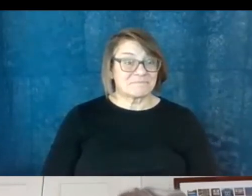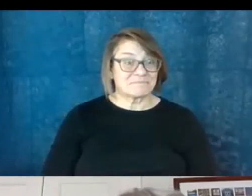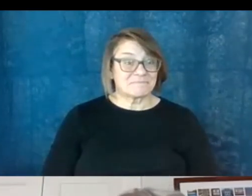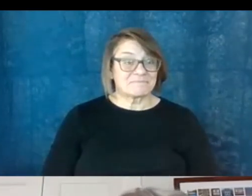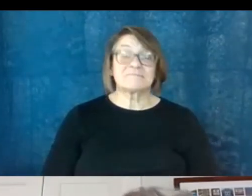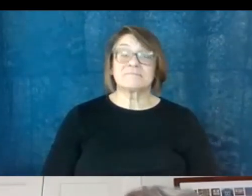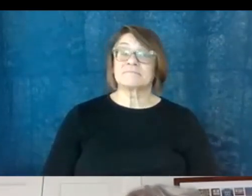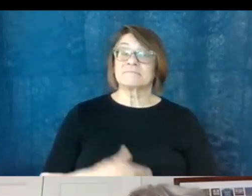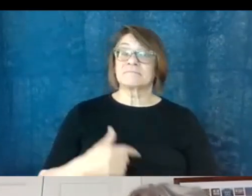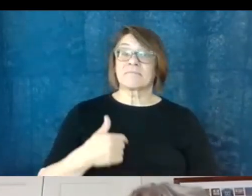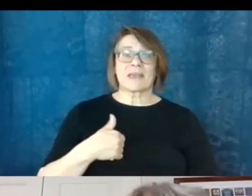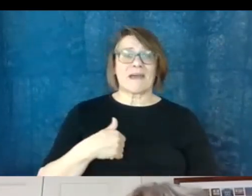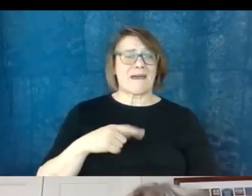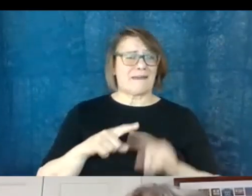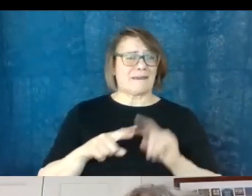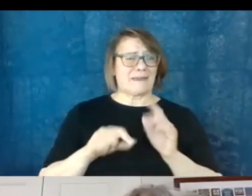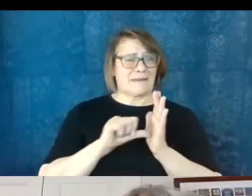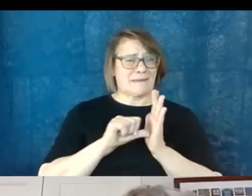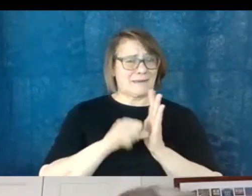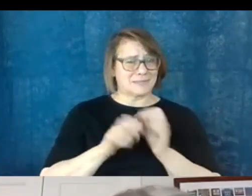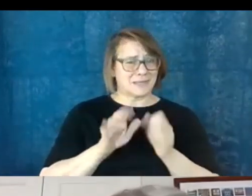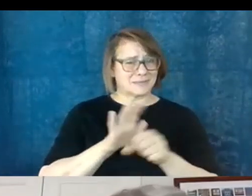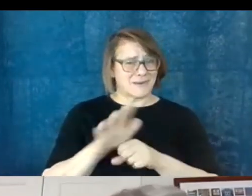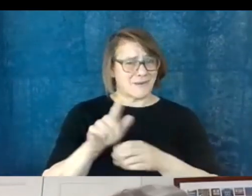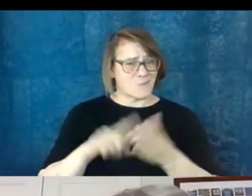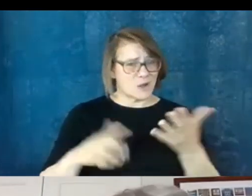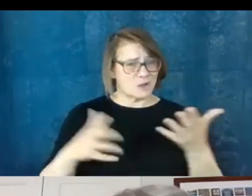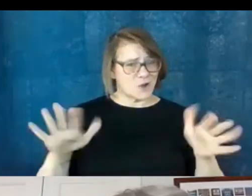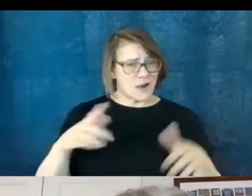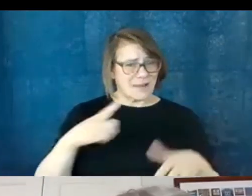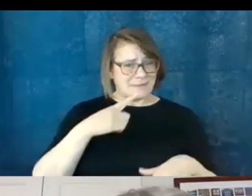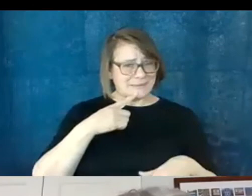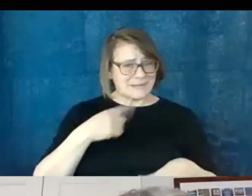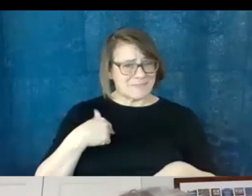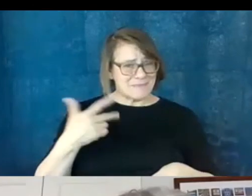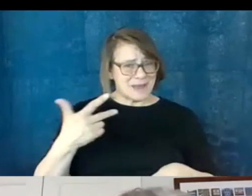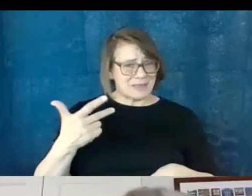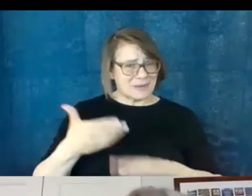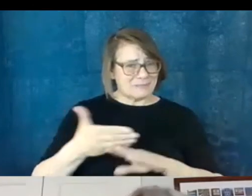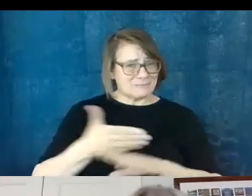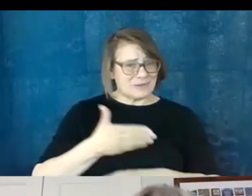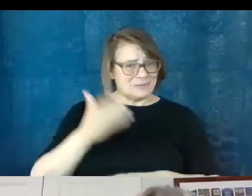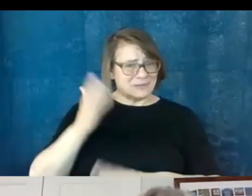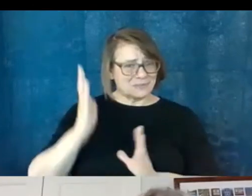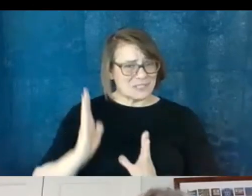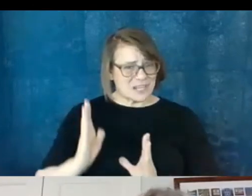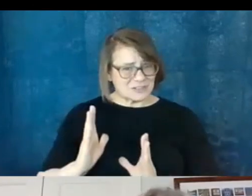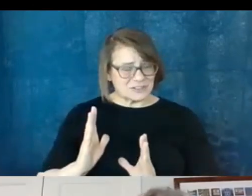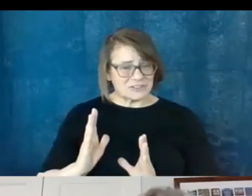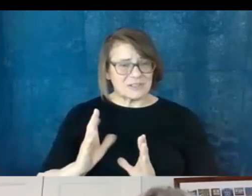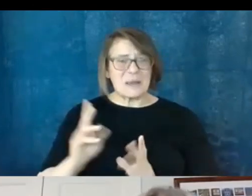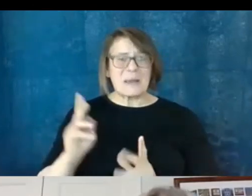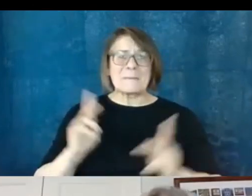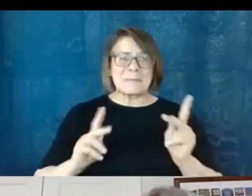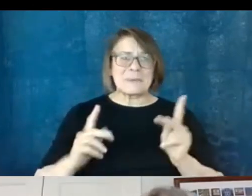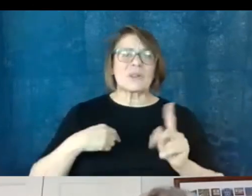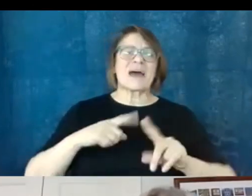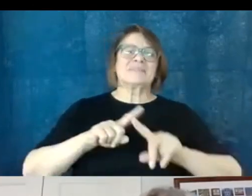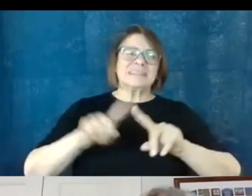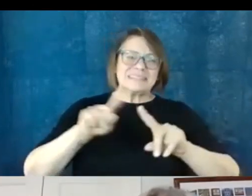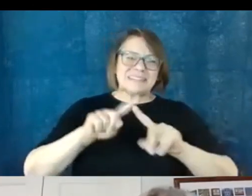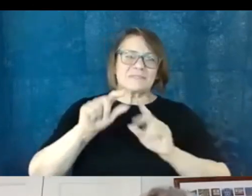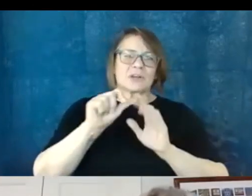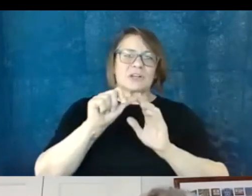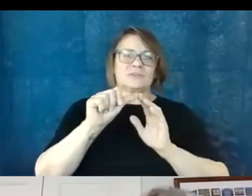Yeah, I cannot emphasize enough what has already been said about people with different